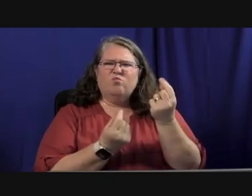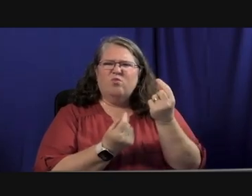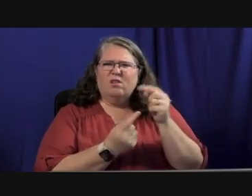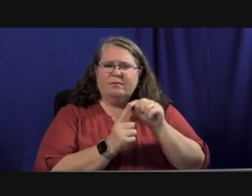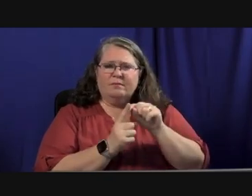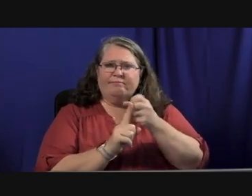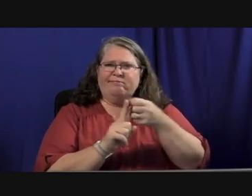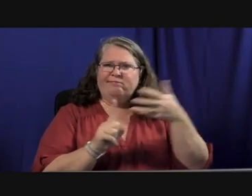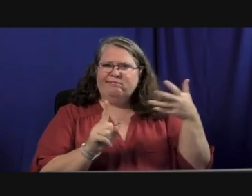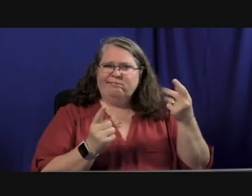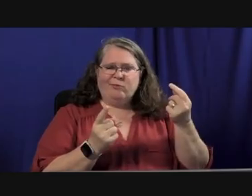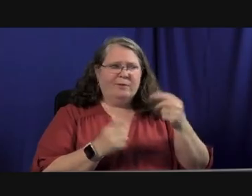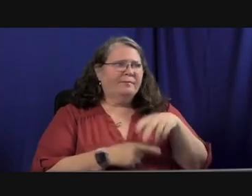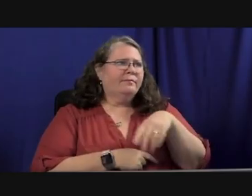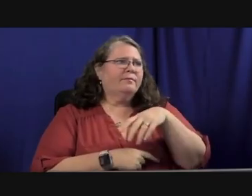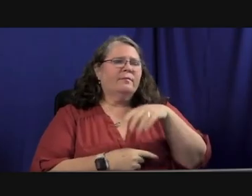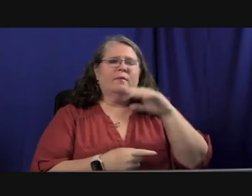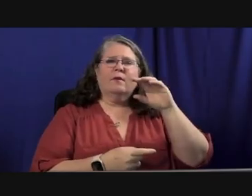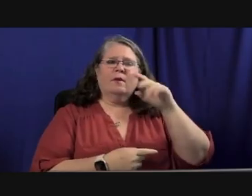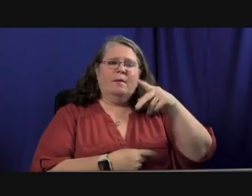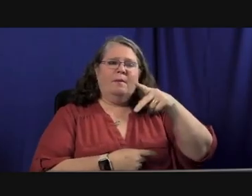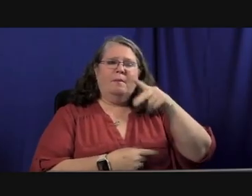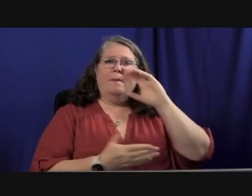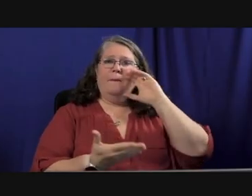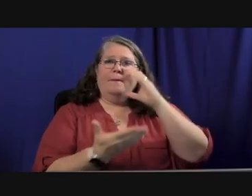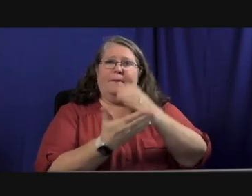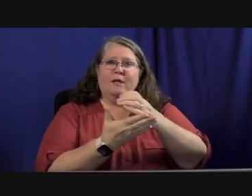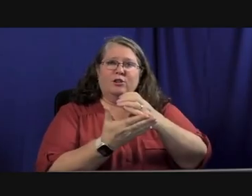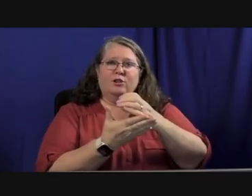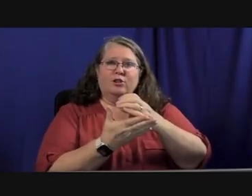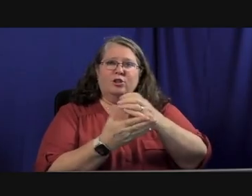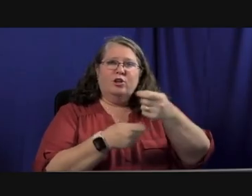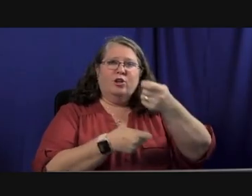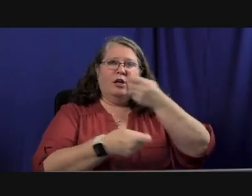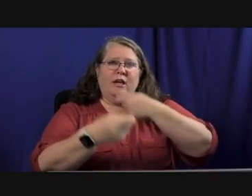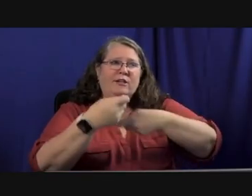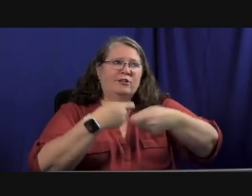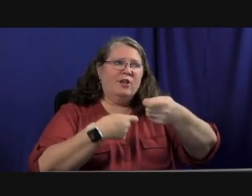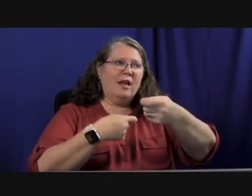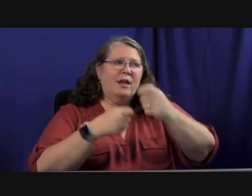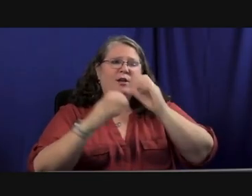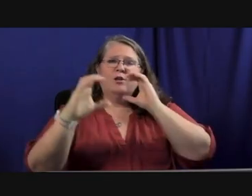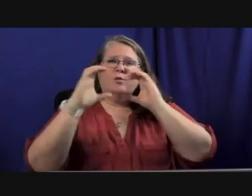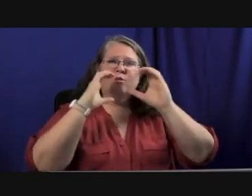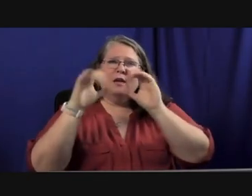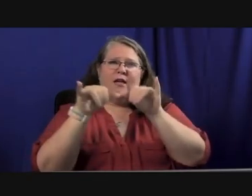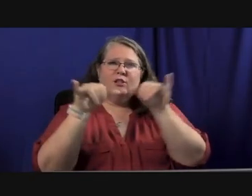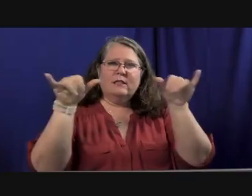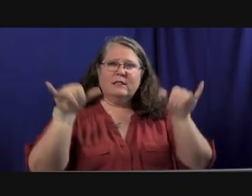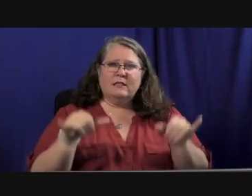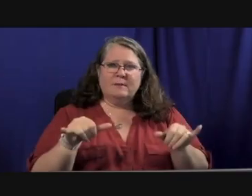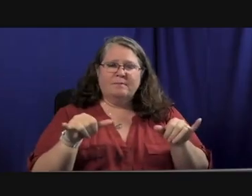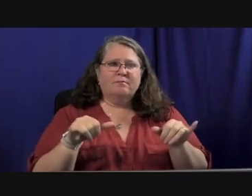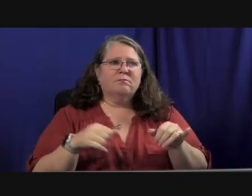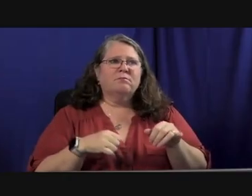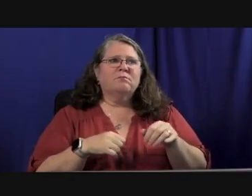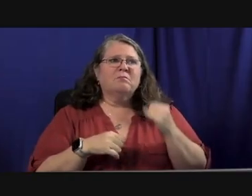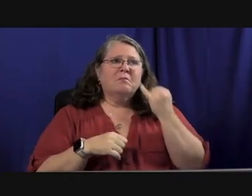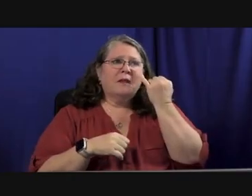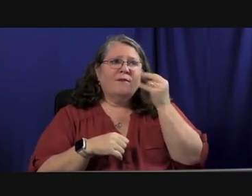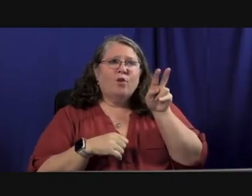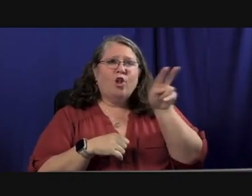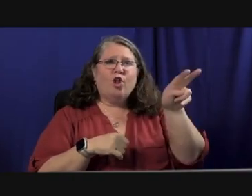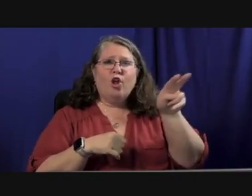PSC, and PECS. that is, what was that? I'm sorry? PECS, PEC. PEC, excuse me, that was the interpreter error. But as far